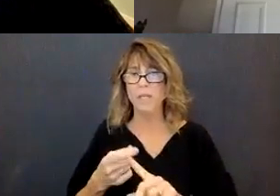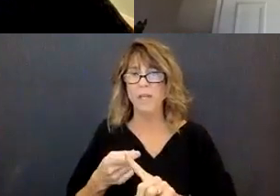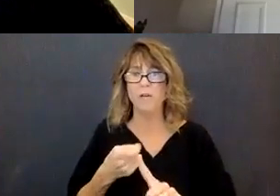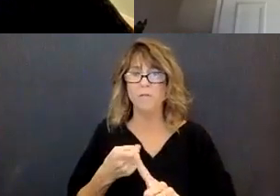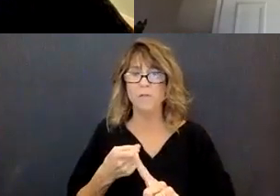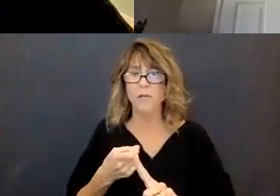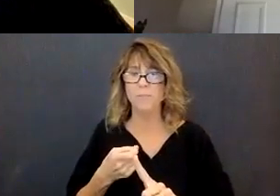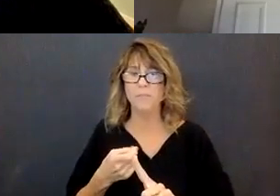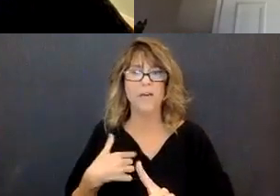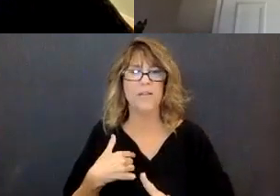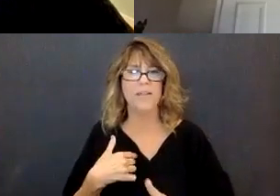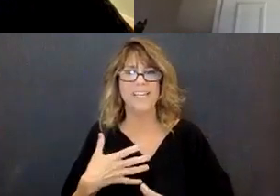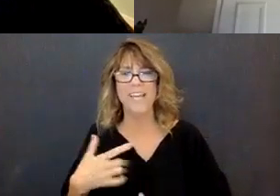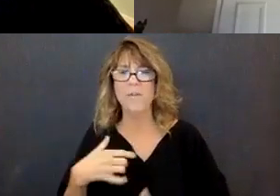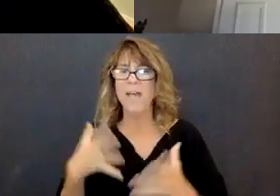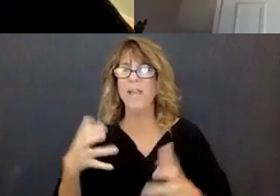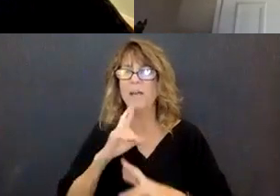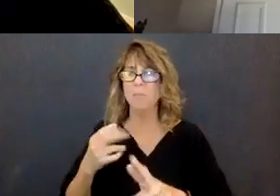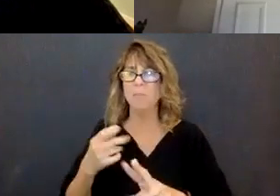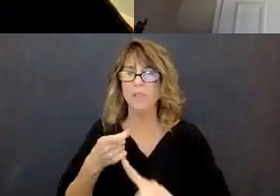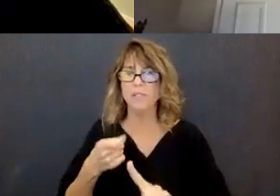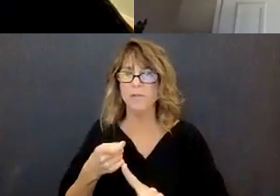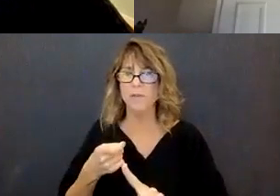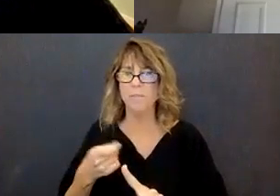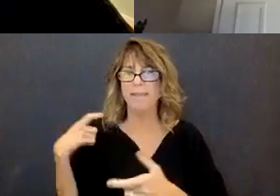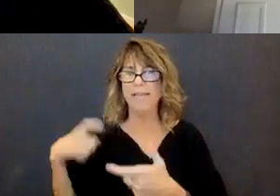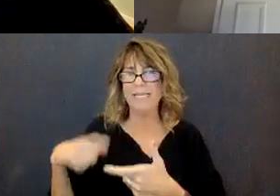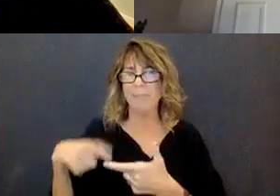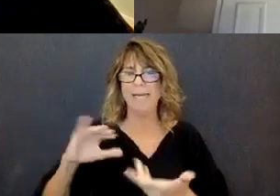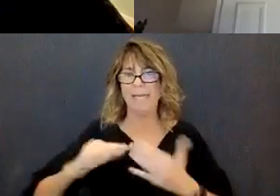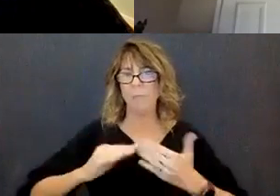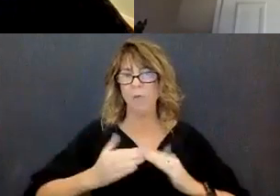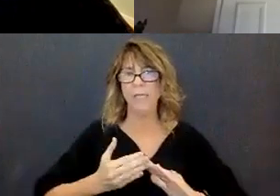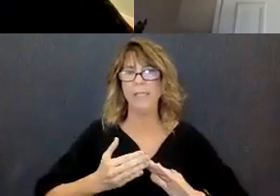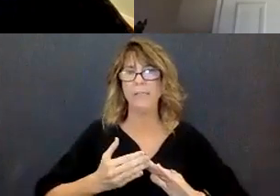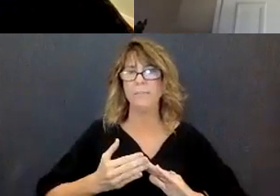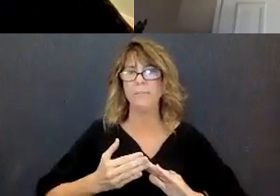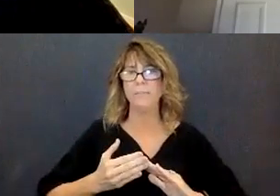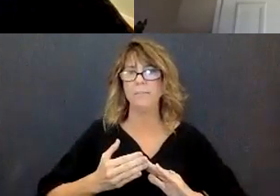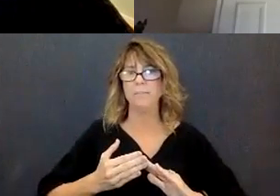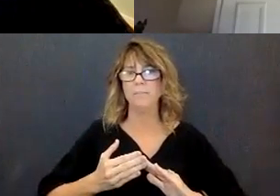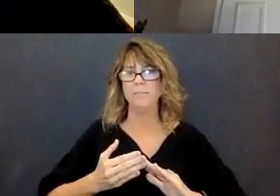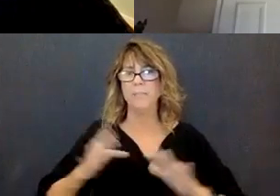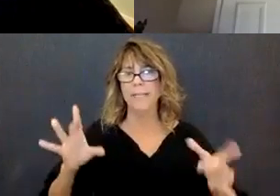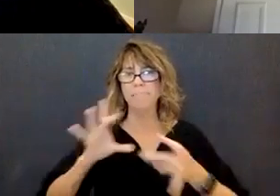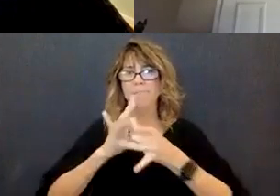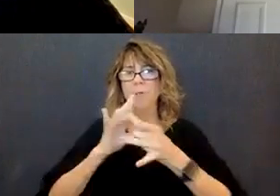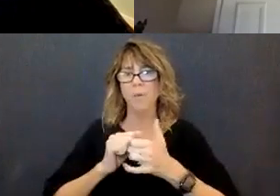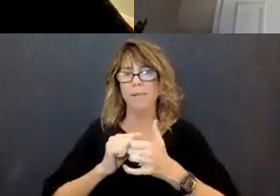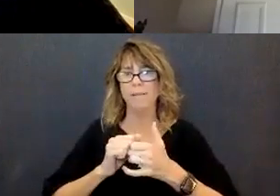muted out, Cynthia. Oh, sorry, we get a lot of reports from the Hispanic community around crisis and